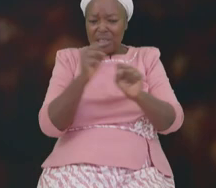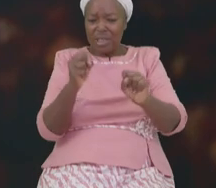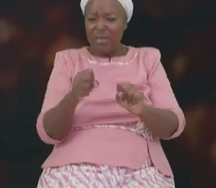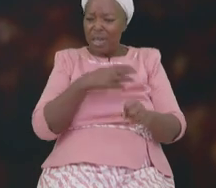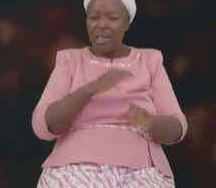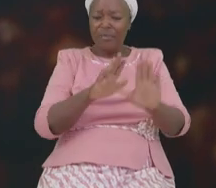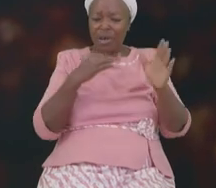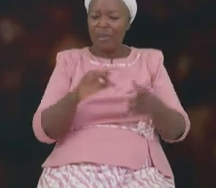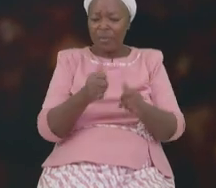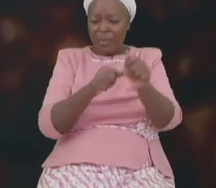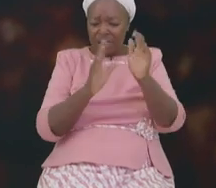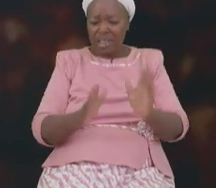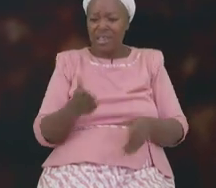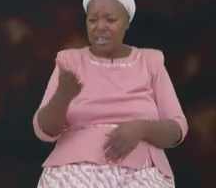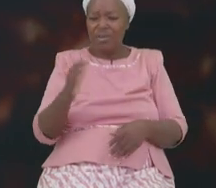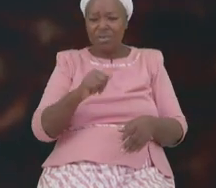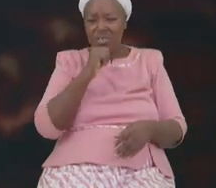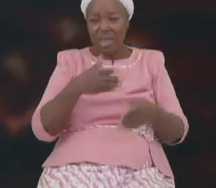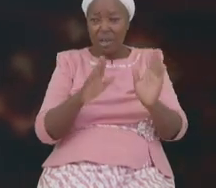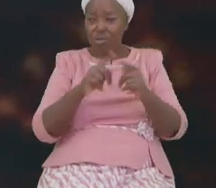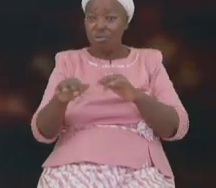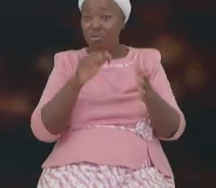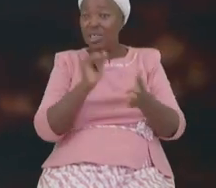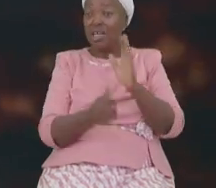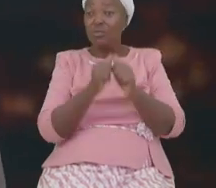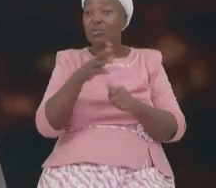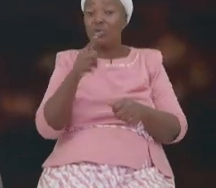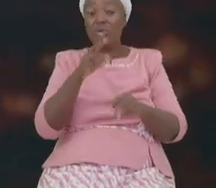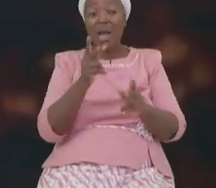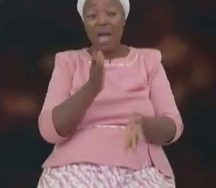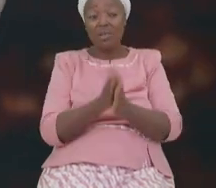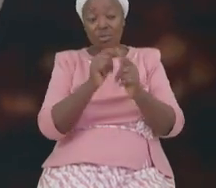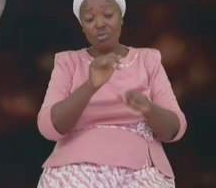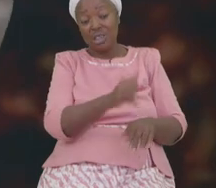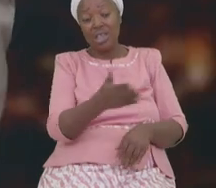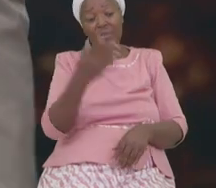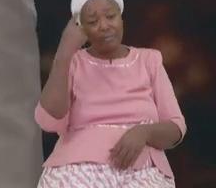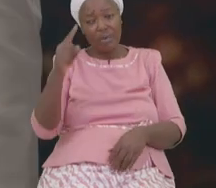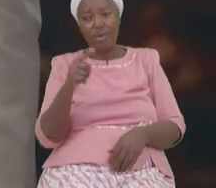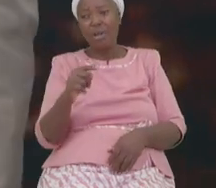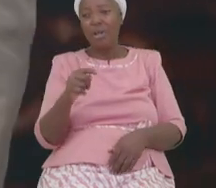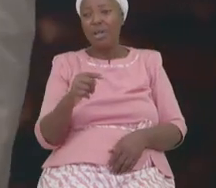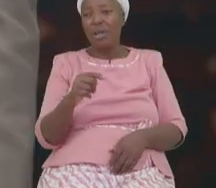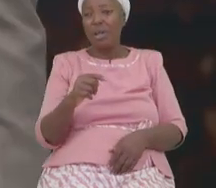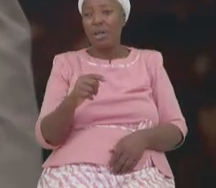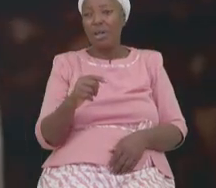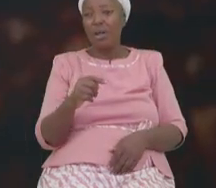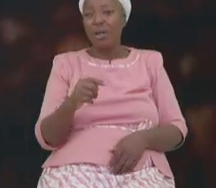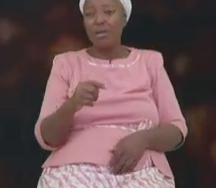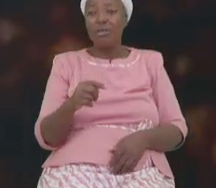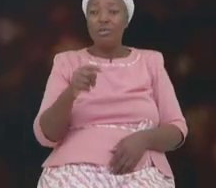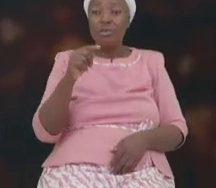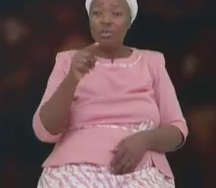backslider there, will not allow you to do what you are sent here, what God is keeping you here to do. You'll break